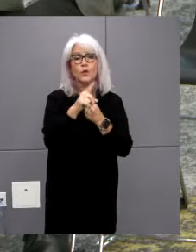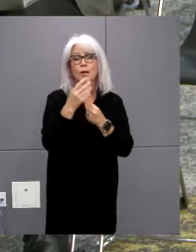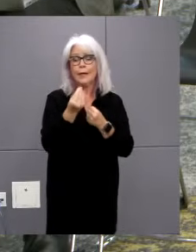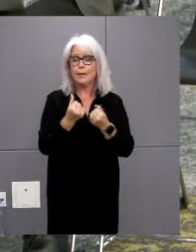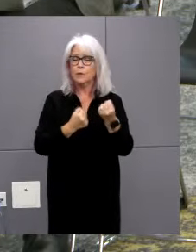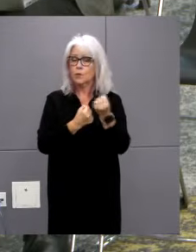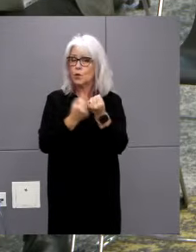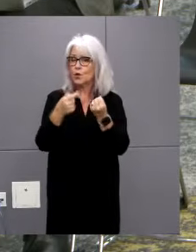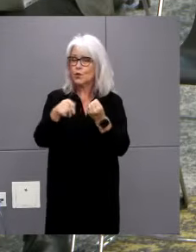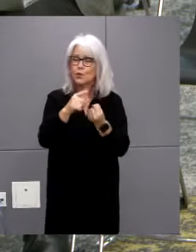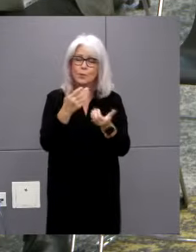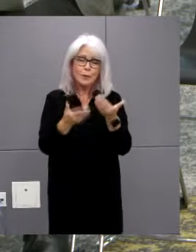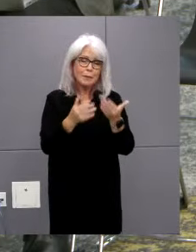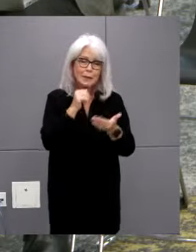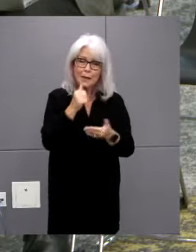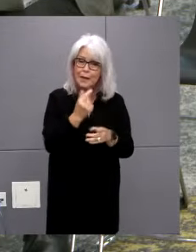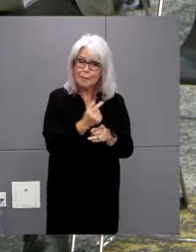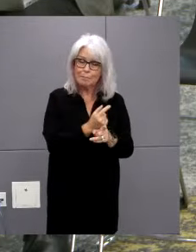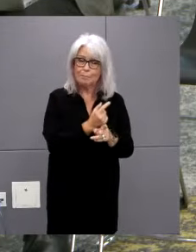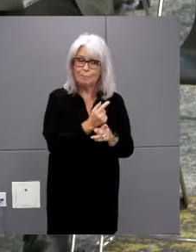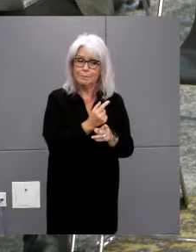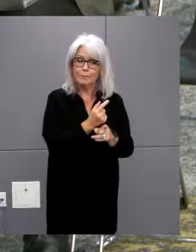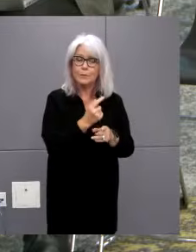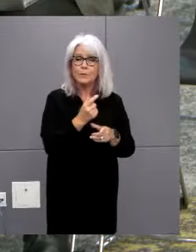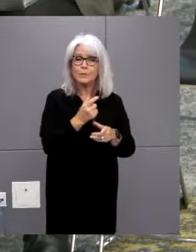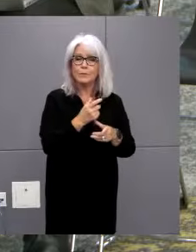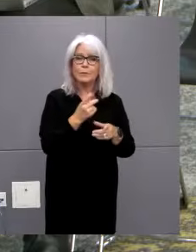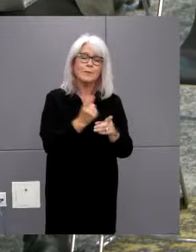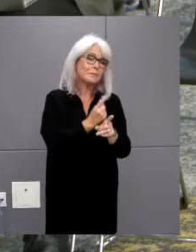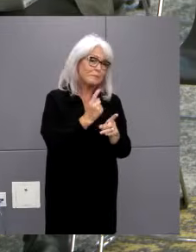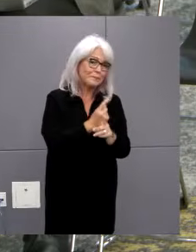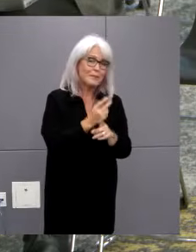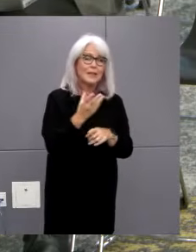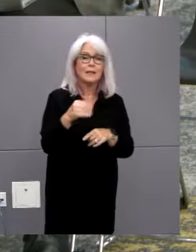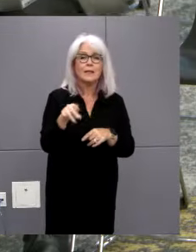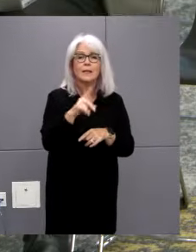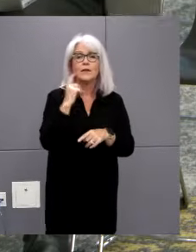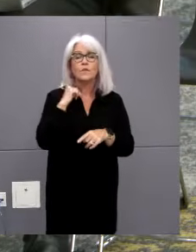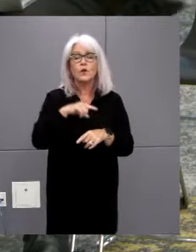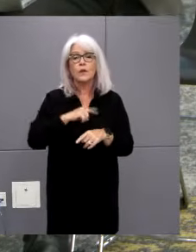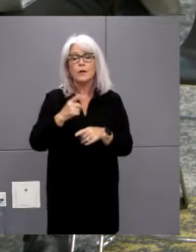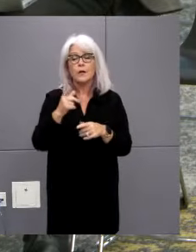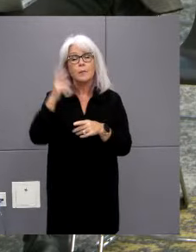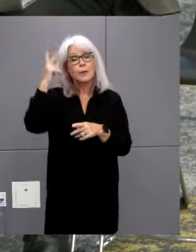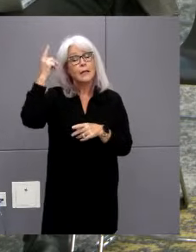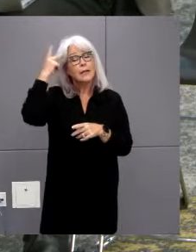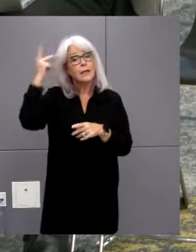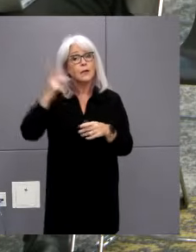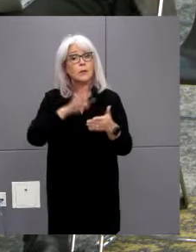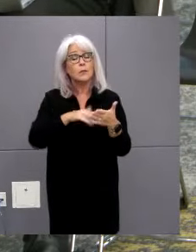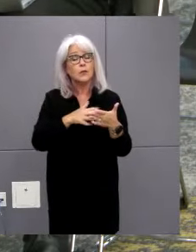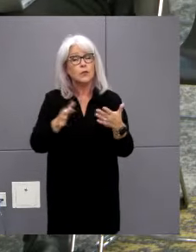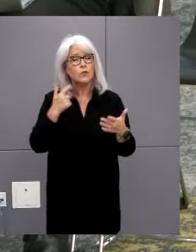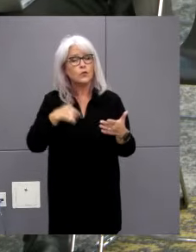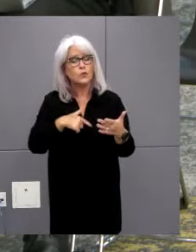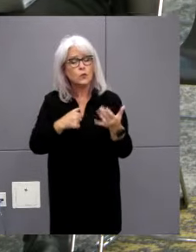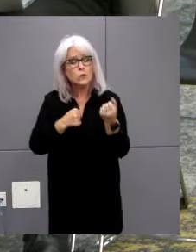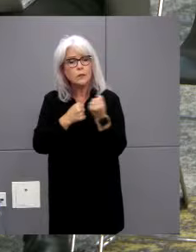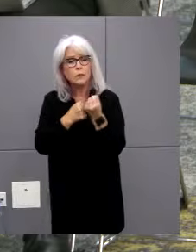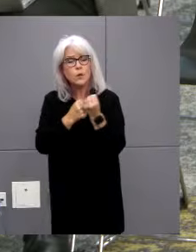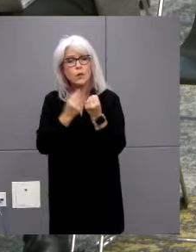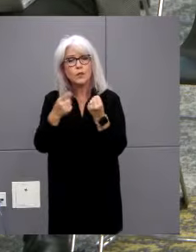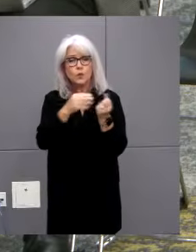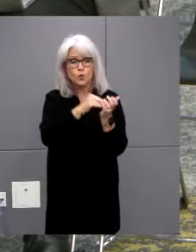it is unpopular. I encourage this board to protect this college from political agendas that seek to divide students rather